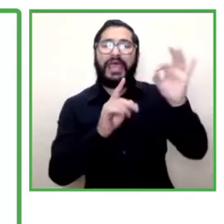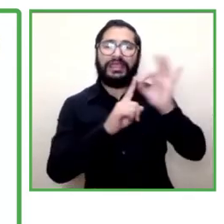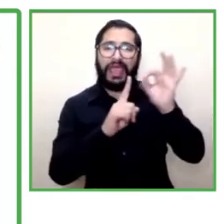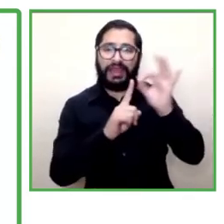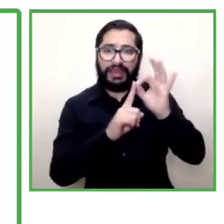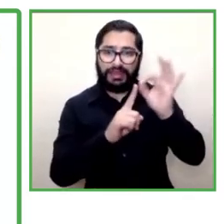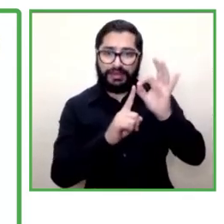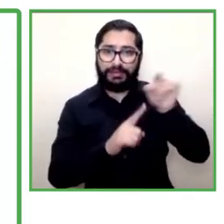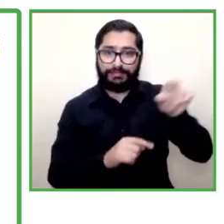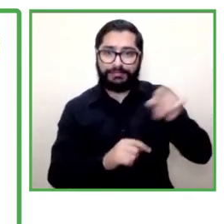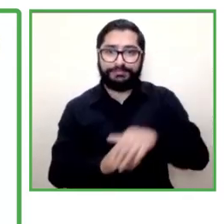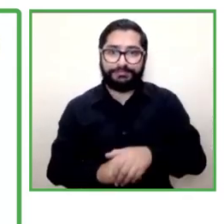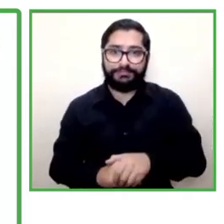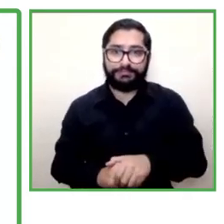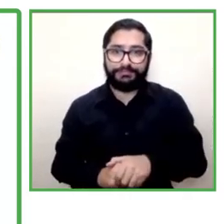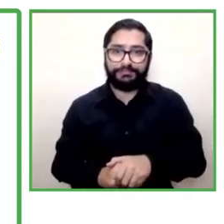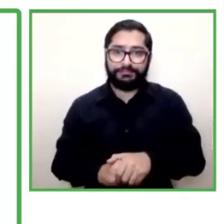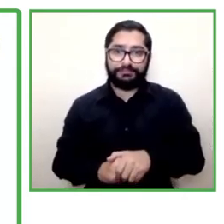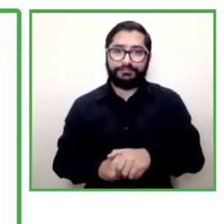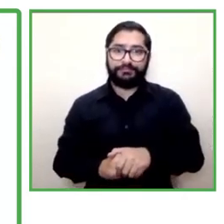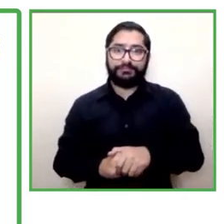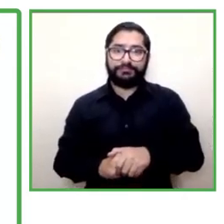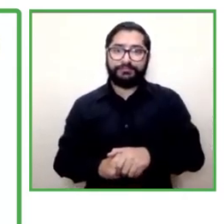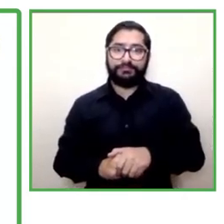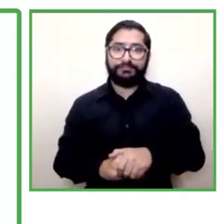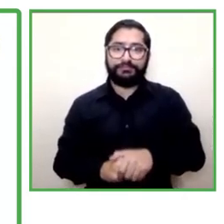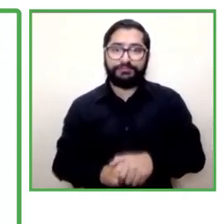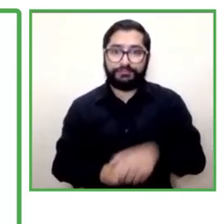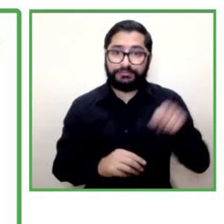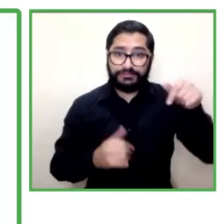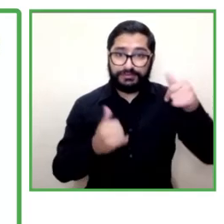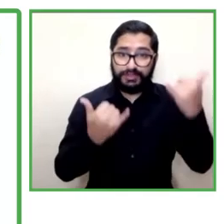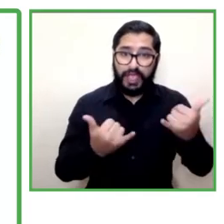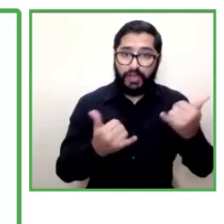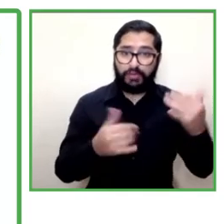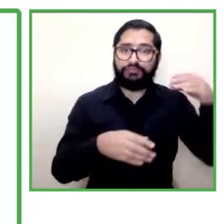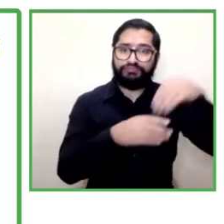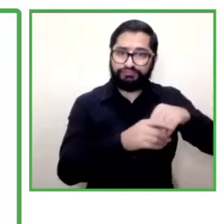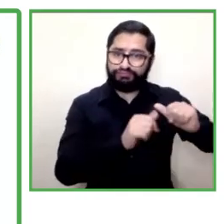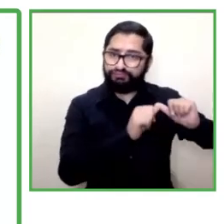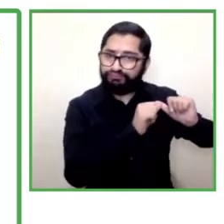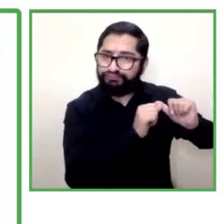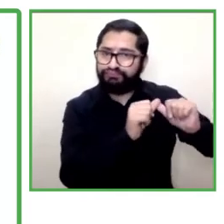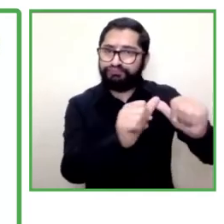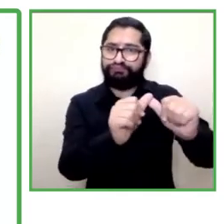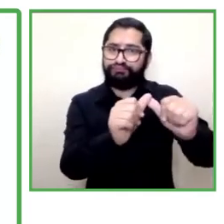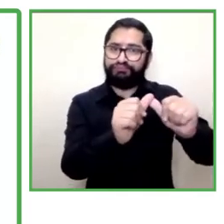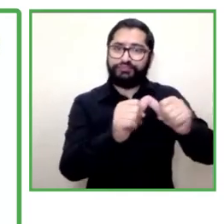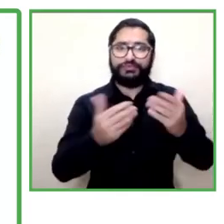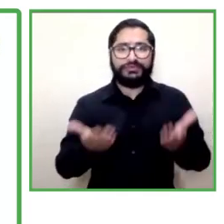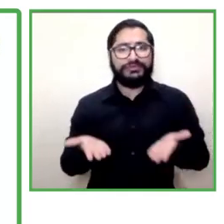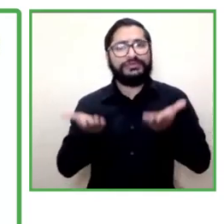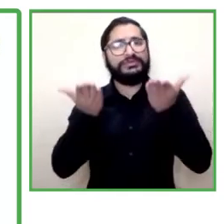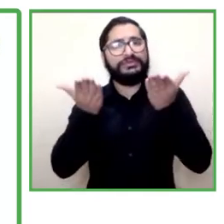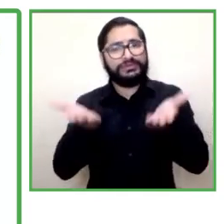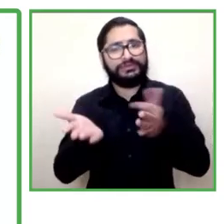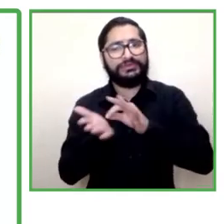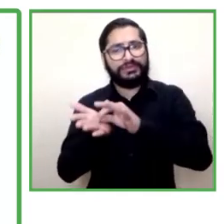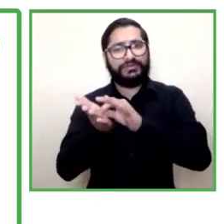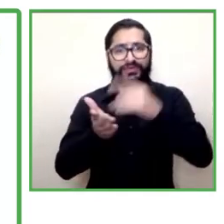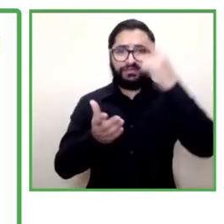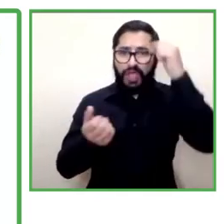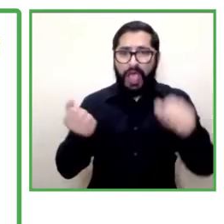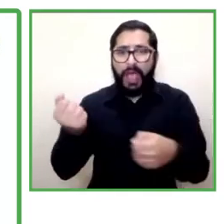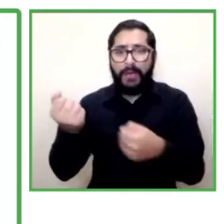equivalent, Norwegian equivalent of USAID, to go into India and Indonesia and China. are fantastically great